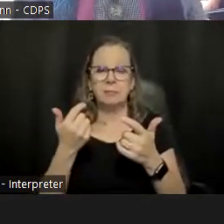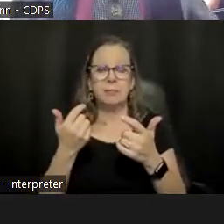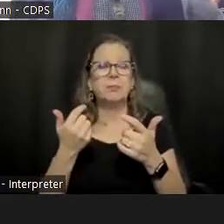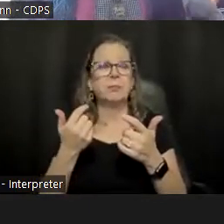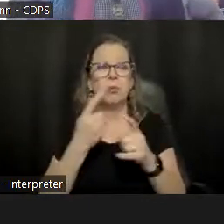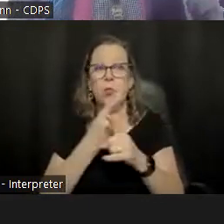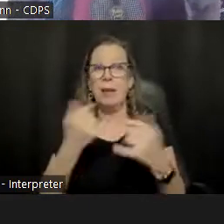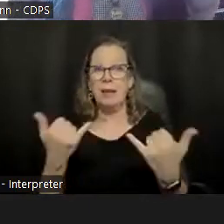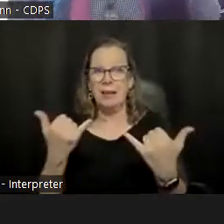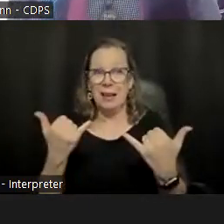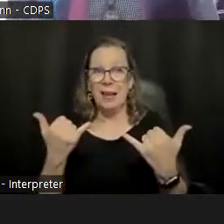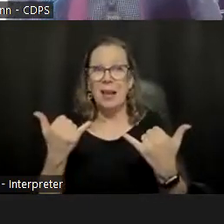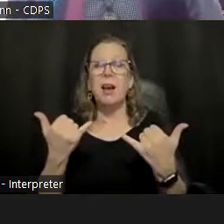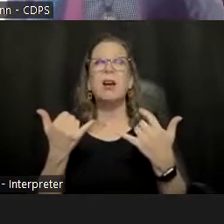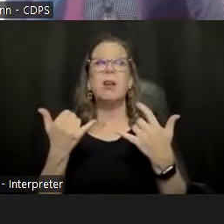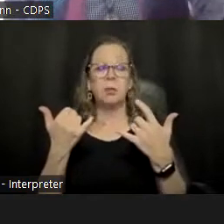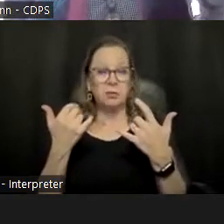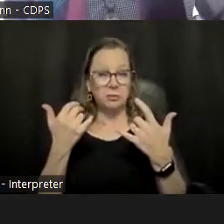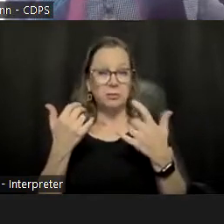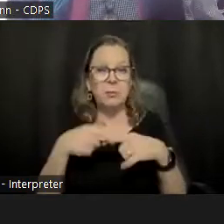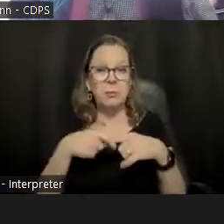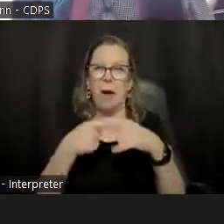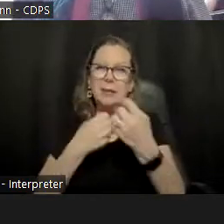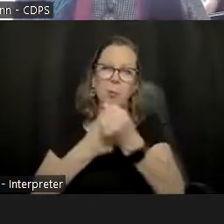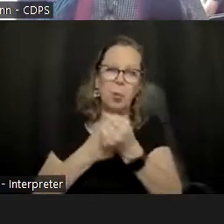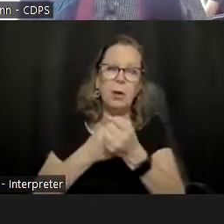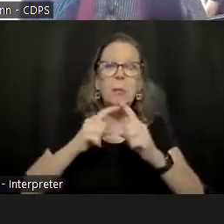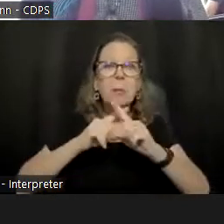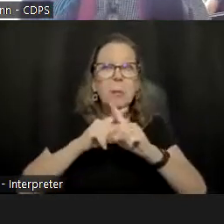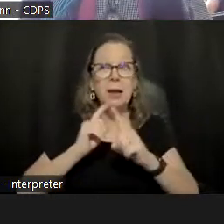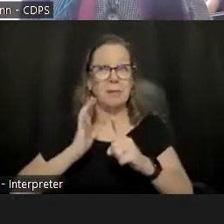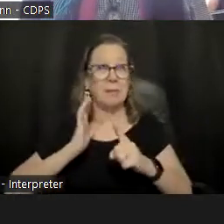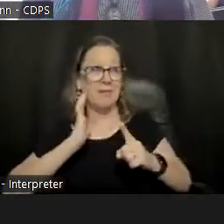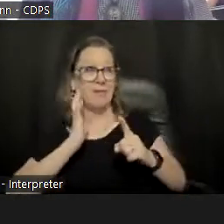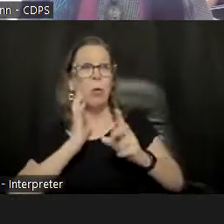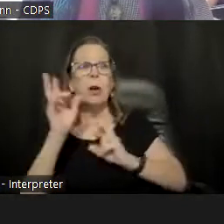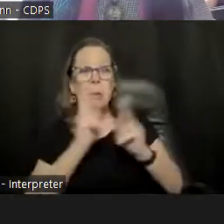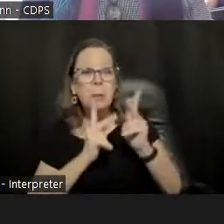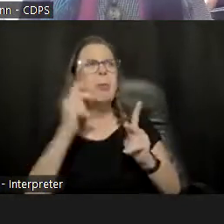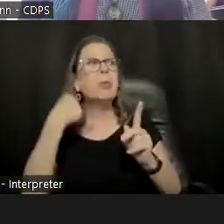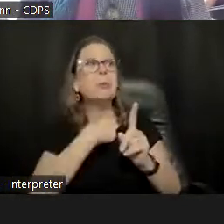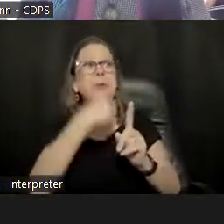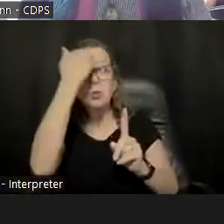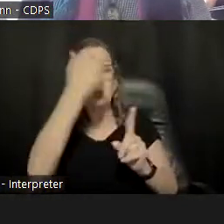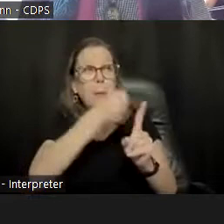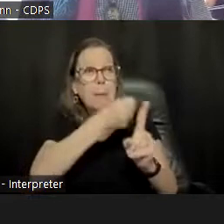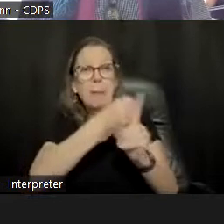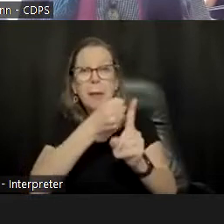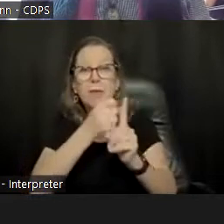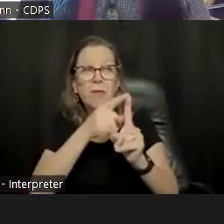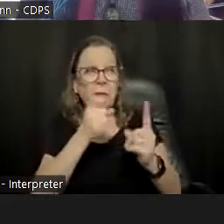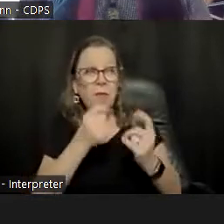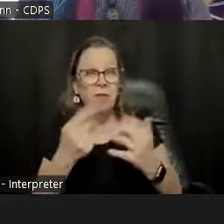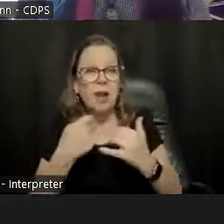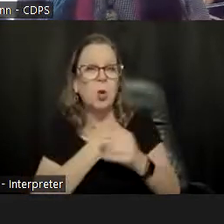currently paused this support, but we were making outbound calls to folks who were impacted by the Marshall Fire. And